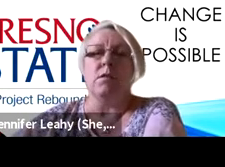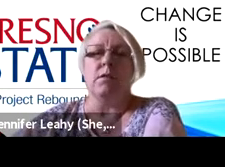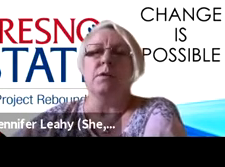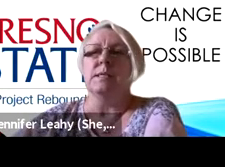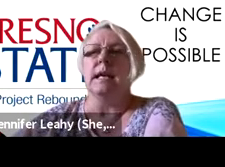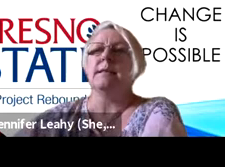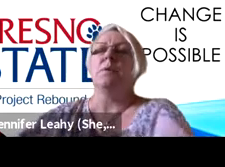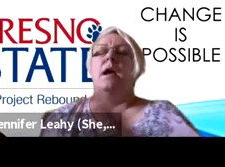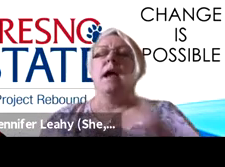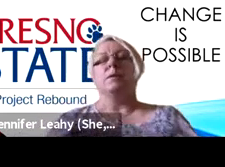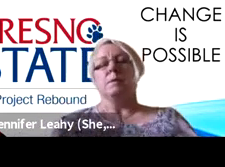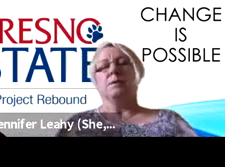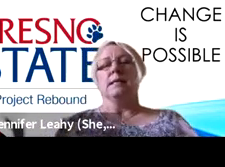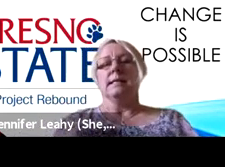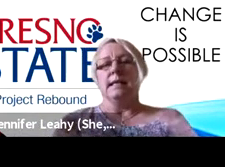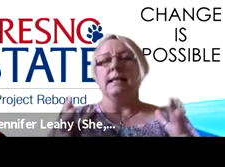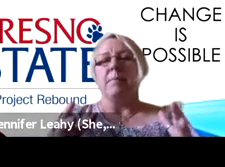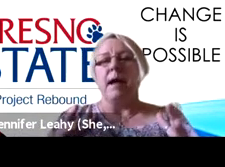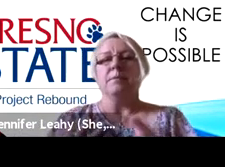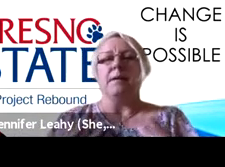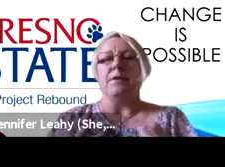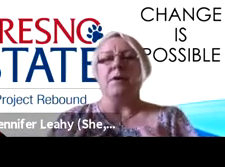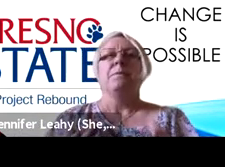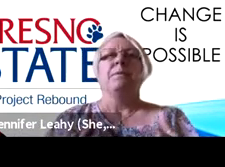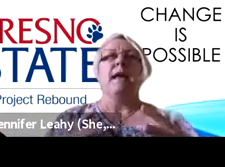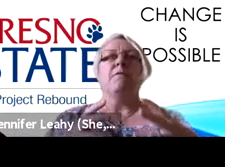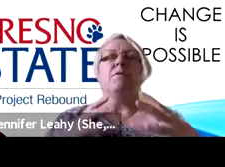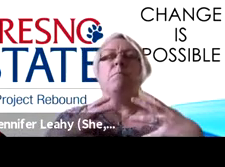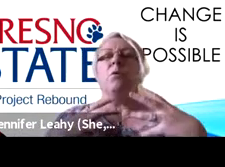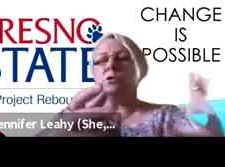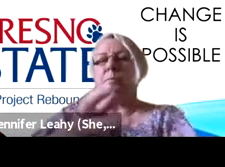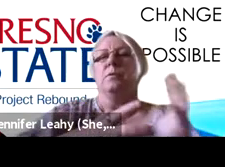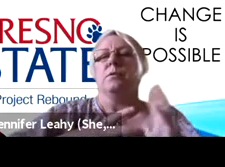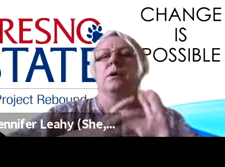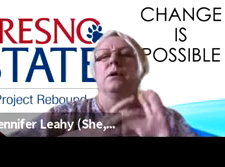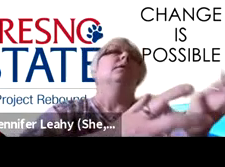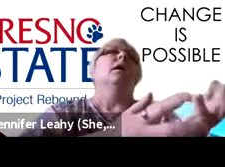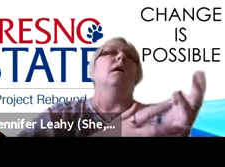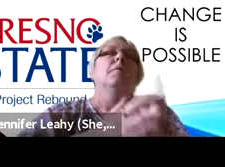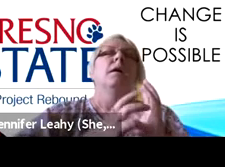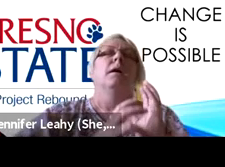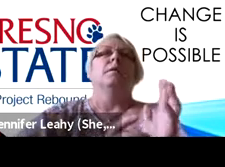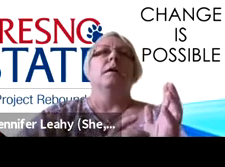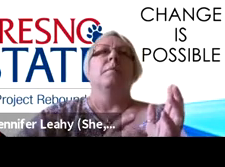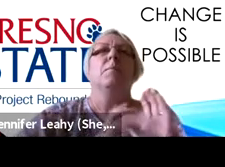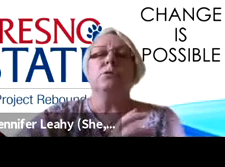deadlines and all of those things. And once a person is in that pipeline, though, they have a multitude